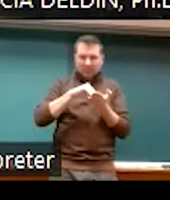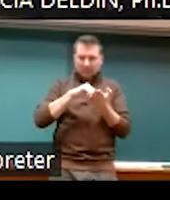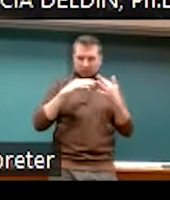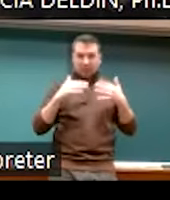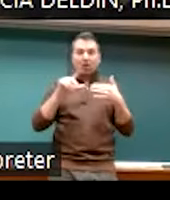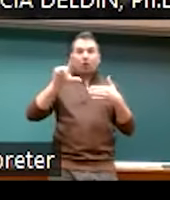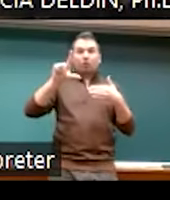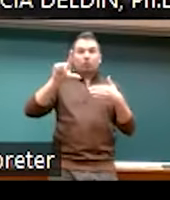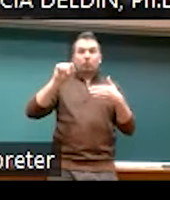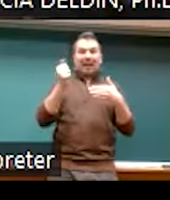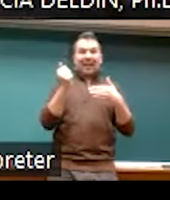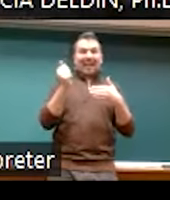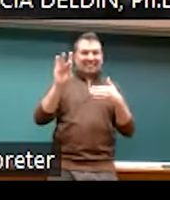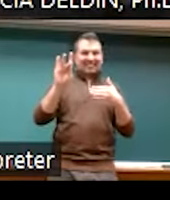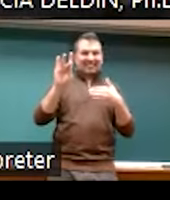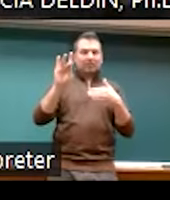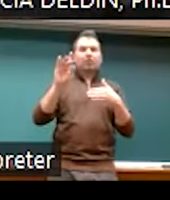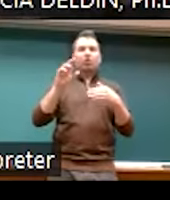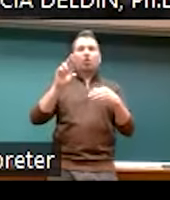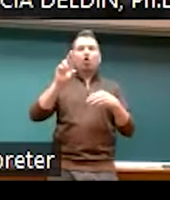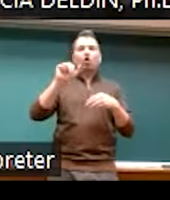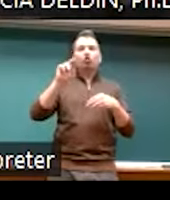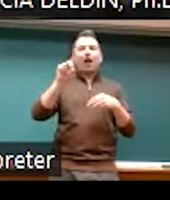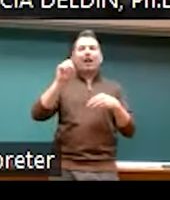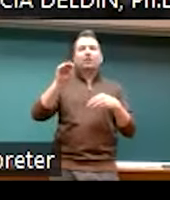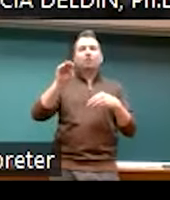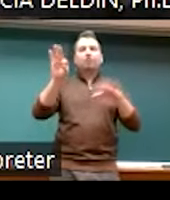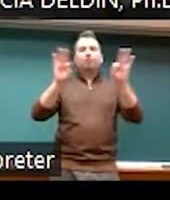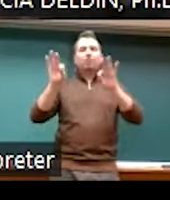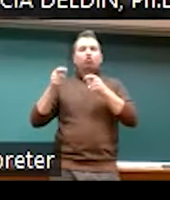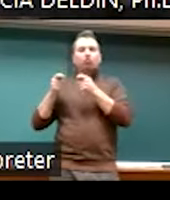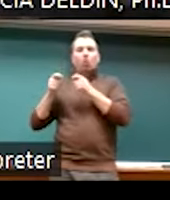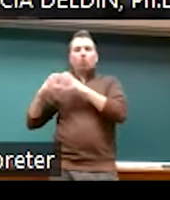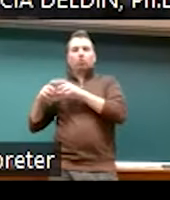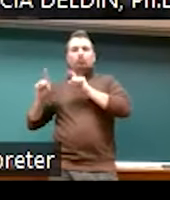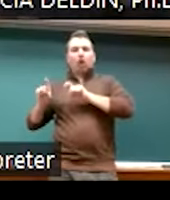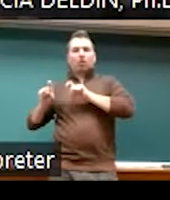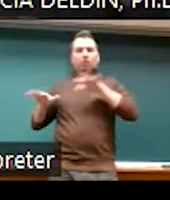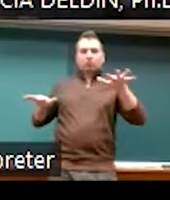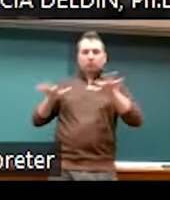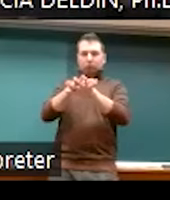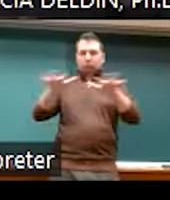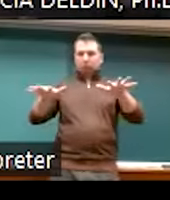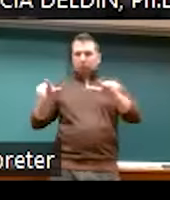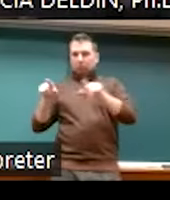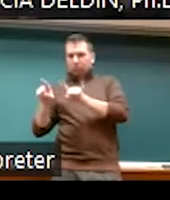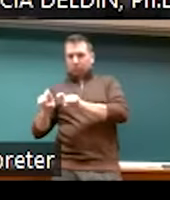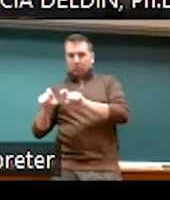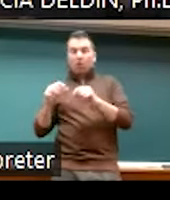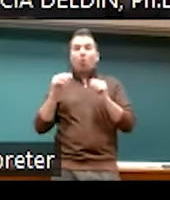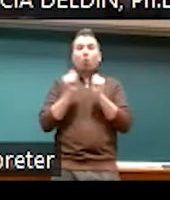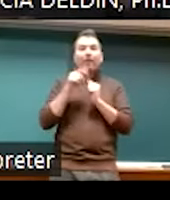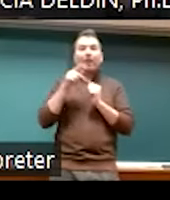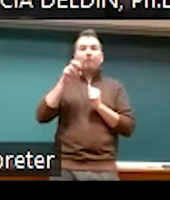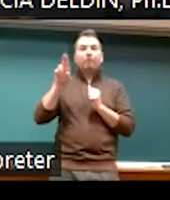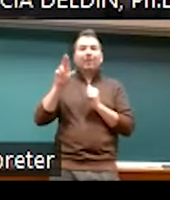first randomized controlled trial where we looked at peer leaders, professional leaders, as well as waitlist control. The peer leaders were a stay-at-home